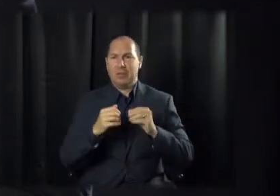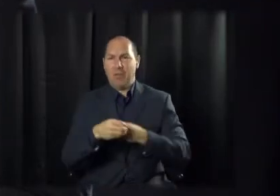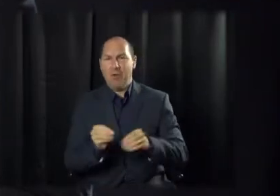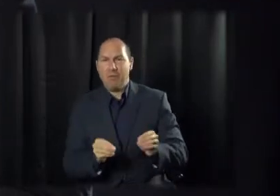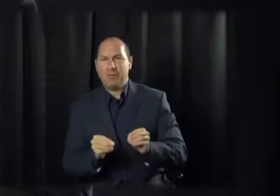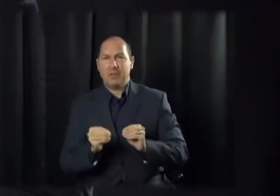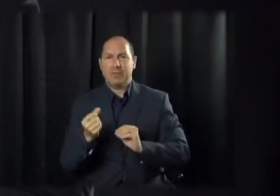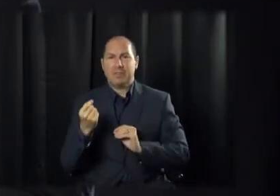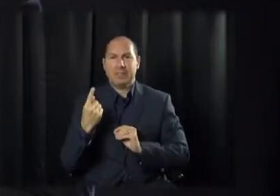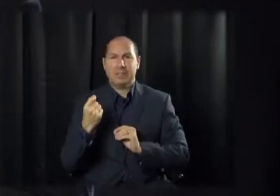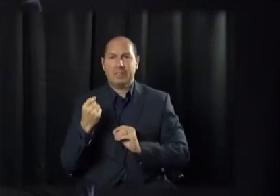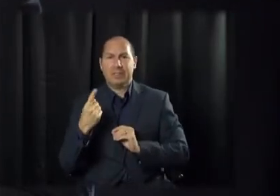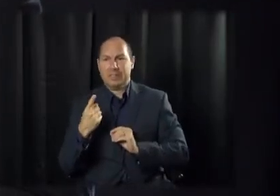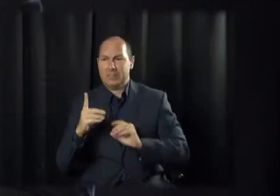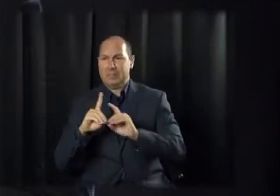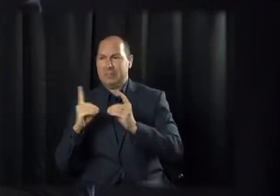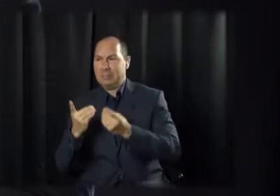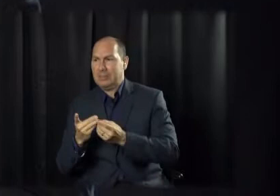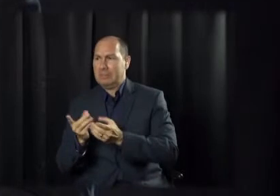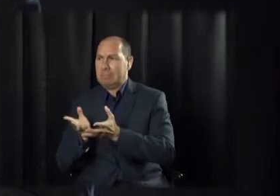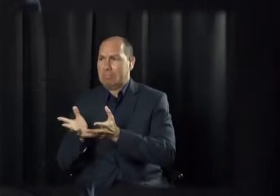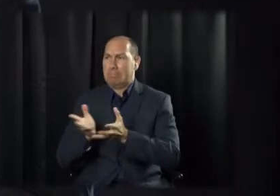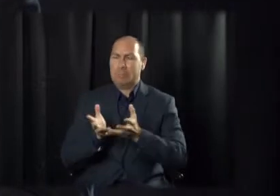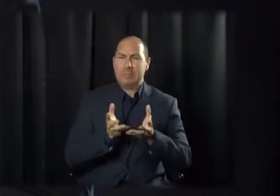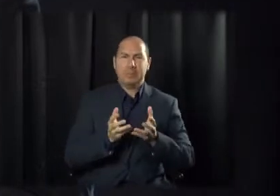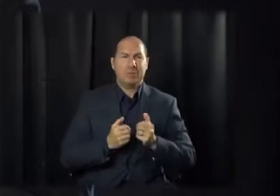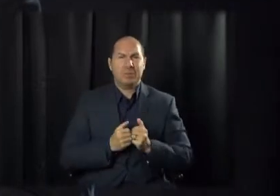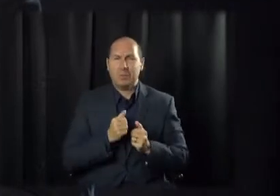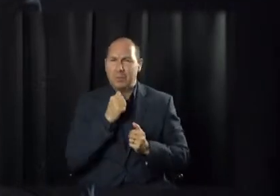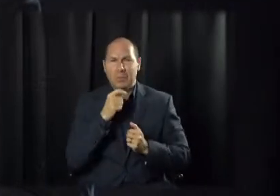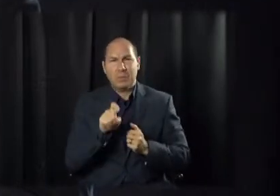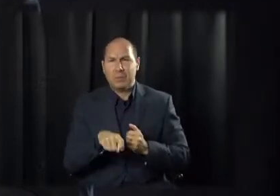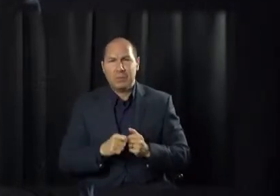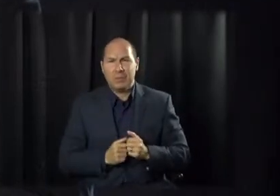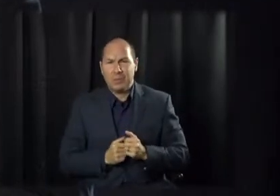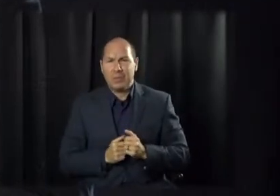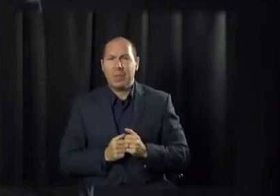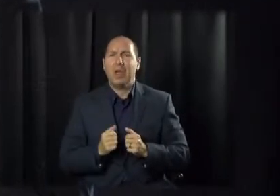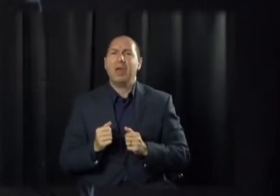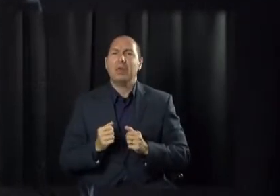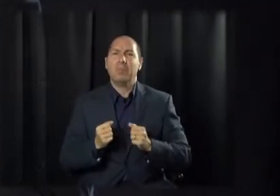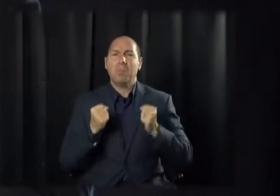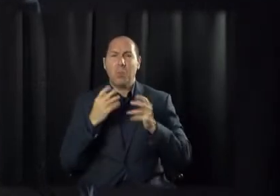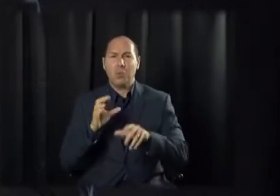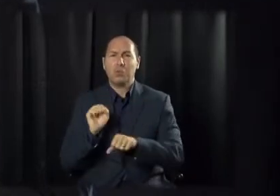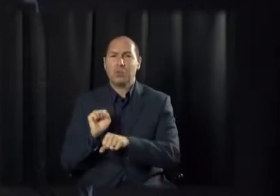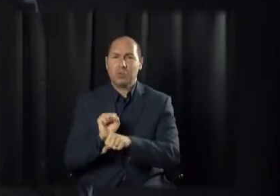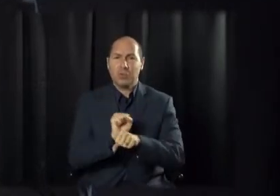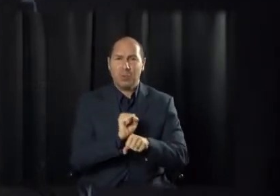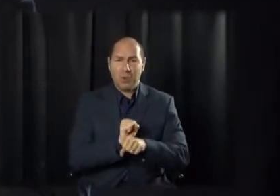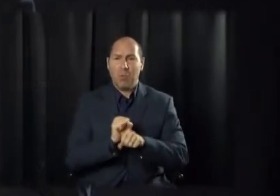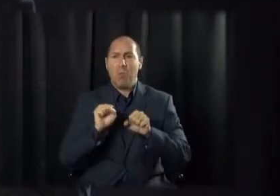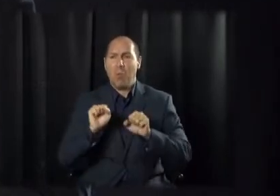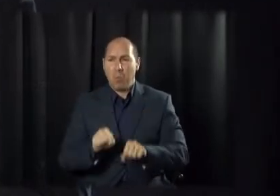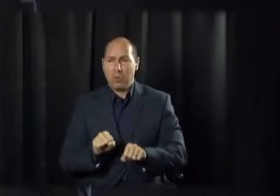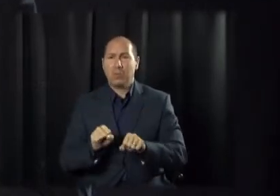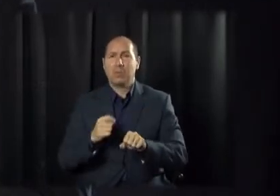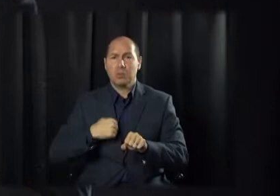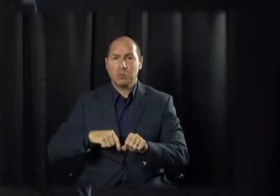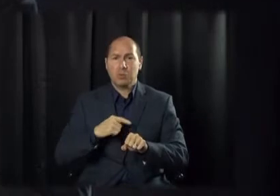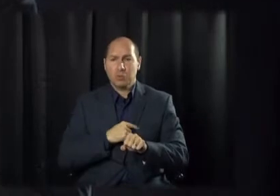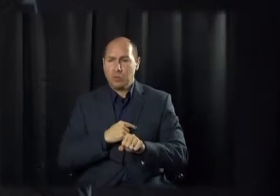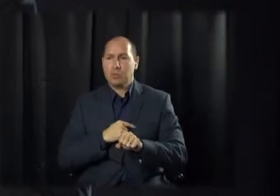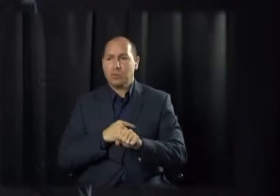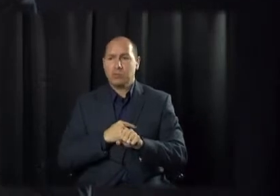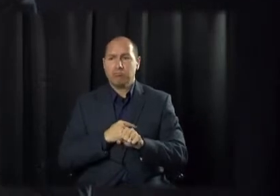offices. Okay, there's plenty of work that can be done where those back office functions can be consolidated. And that's